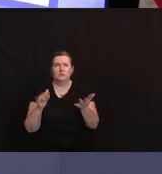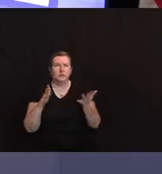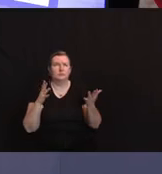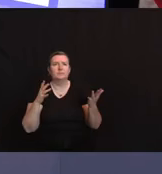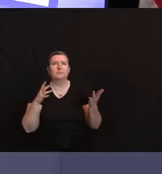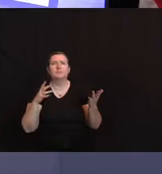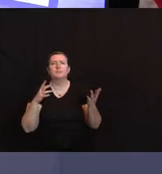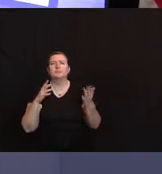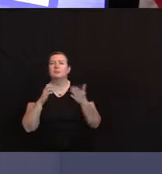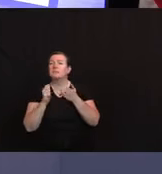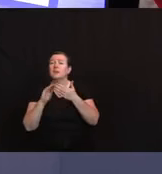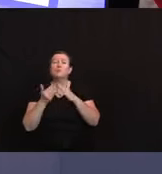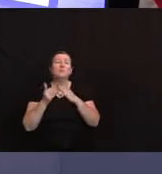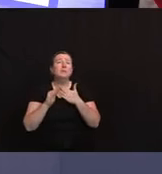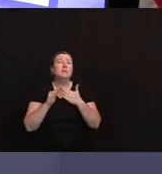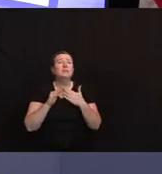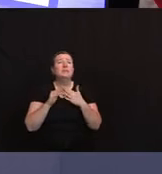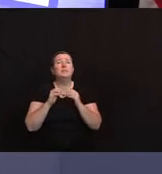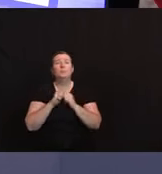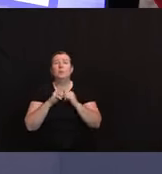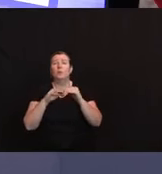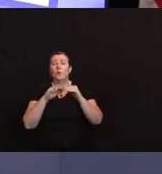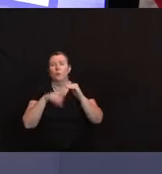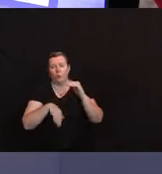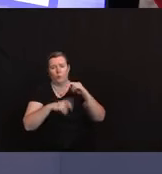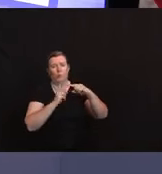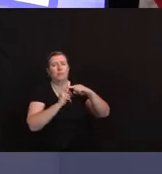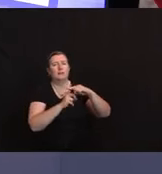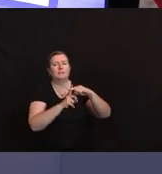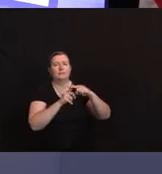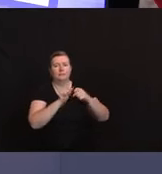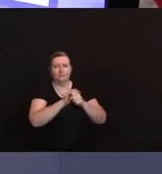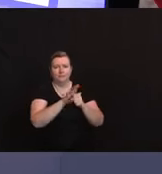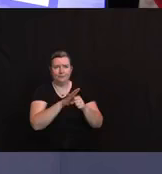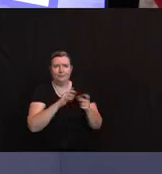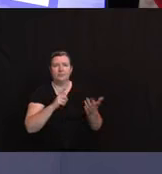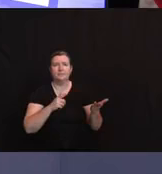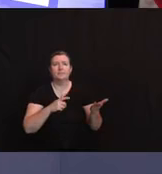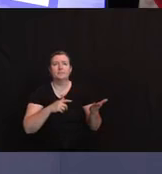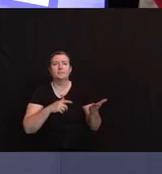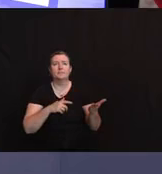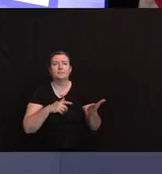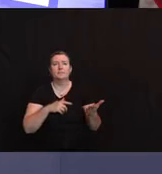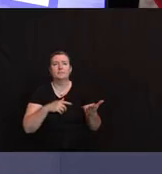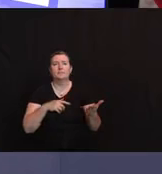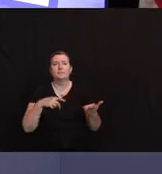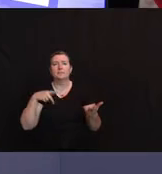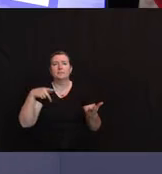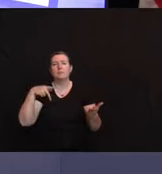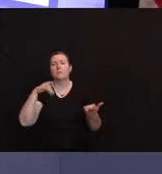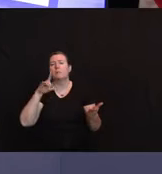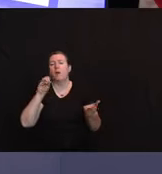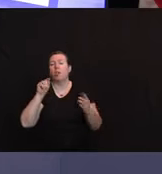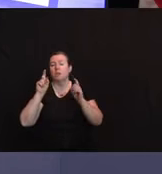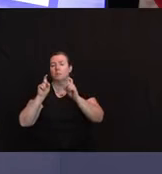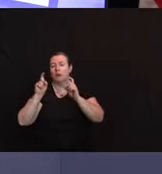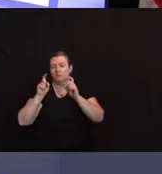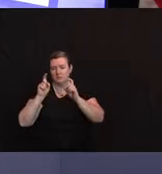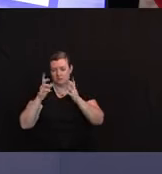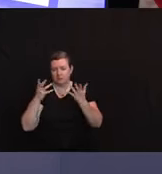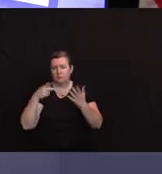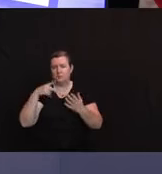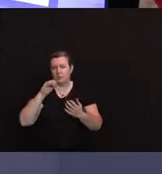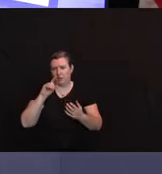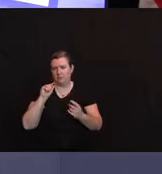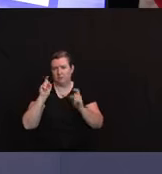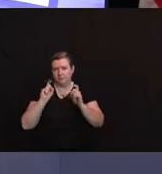positivity rates. We're doing a pilot today, actually. It's more to come on that, in a homeless shelter